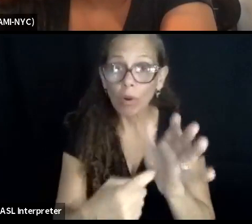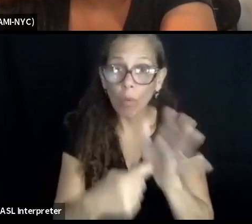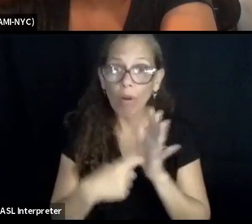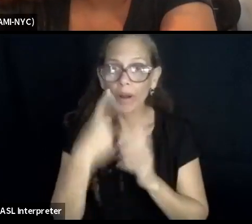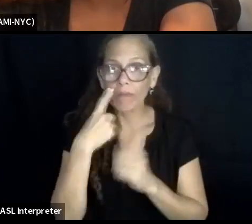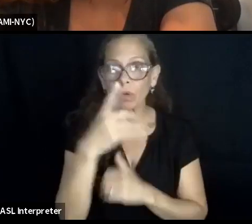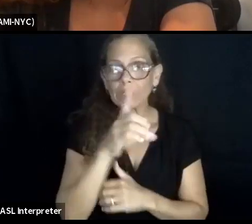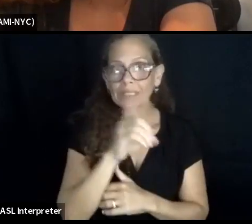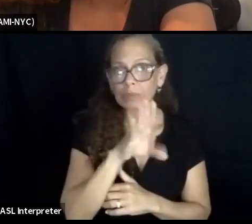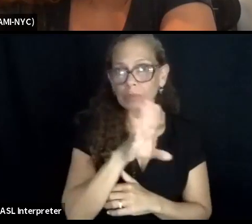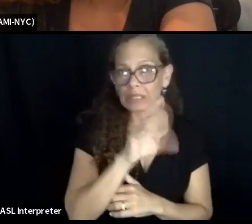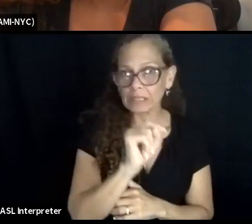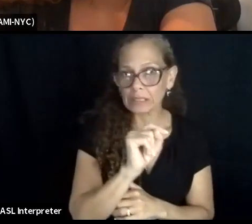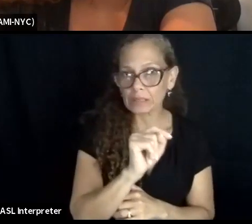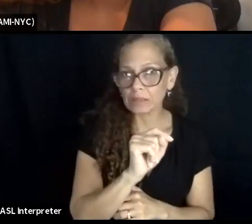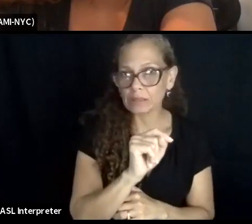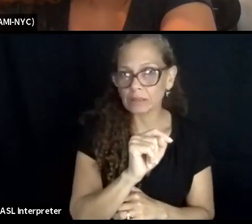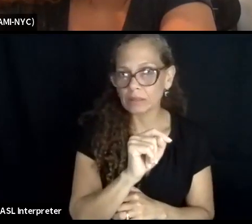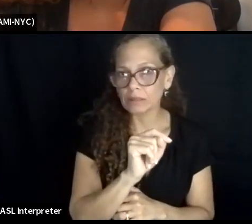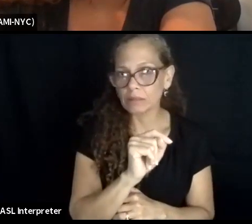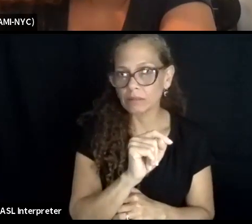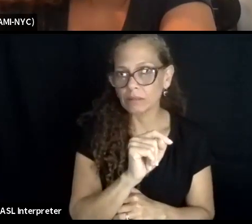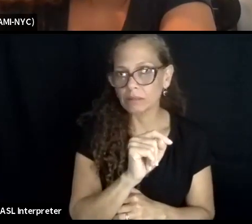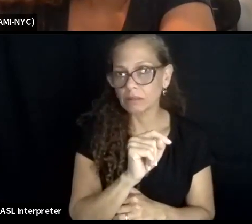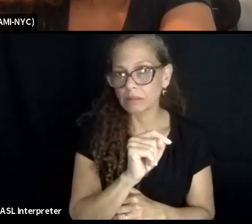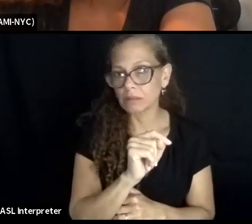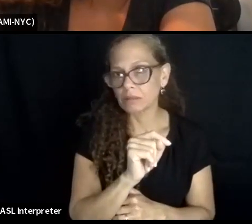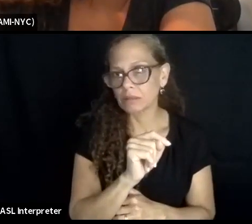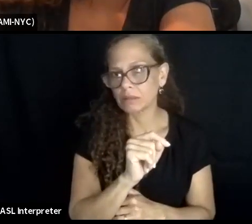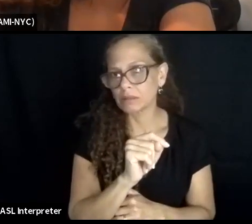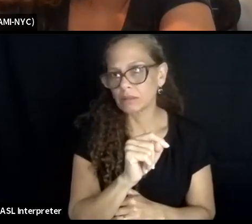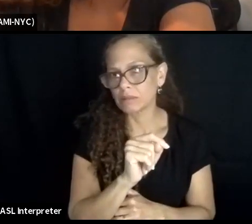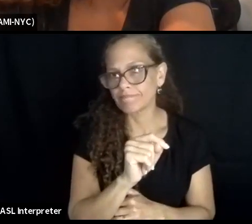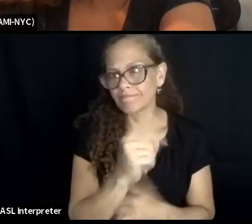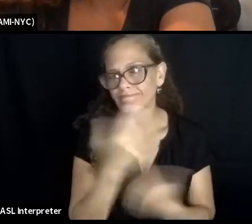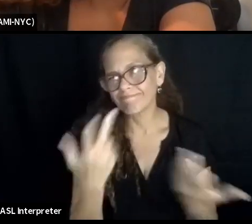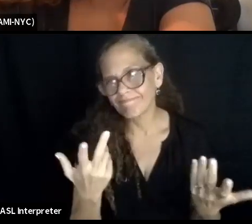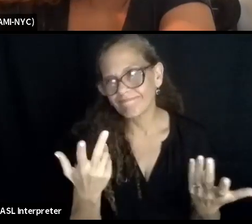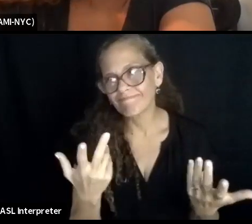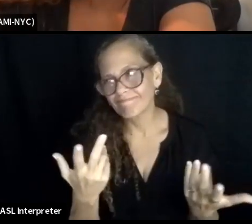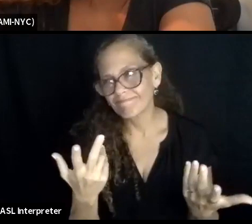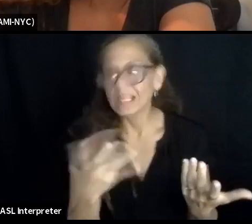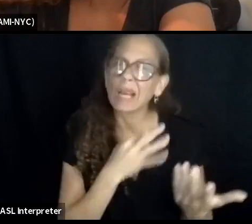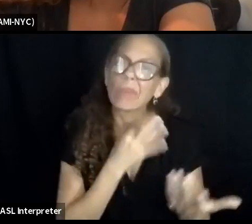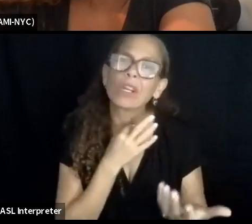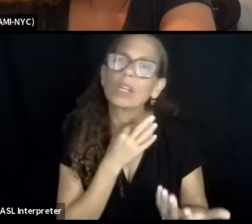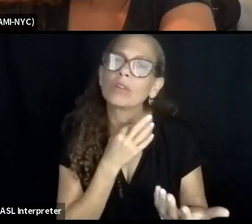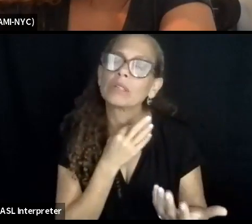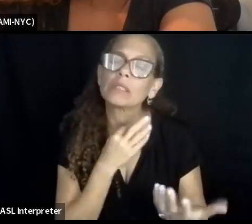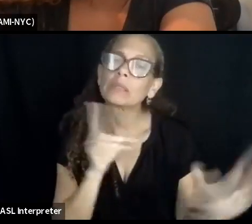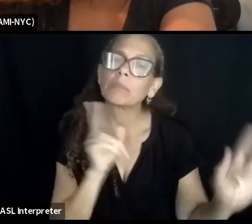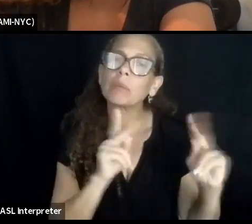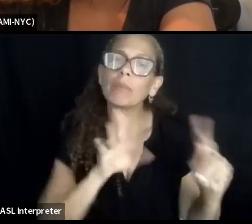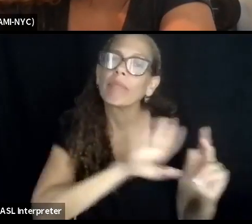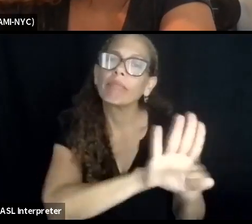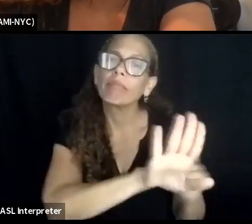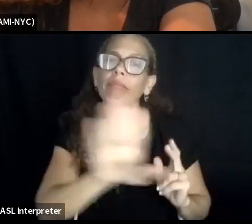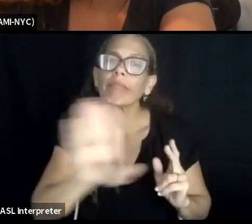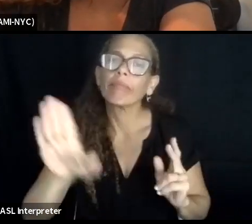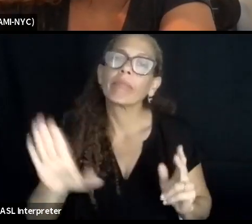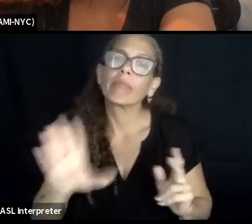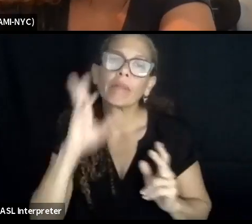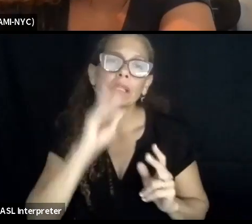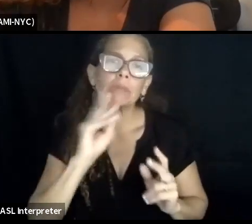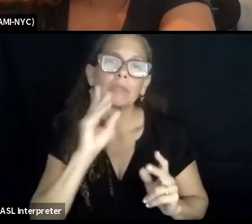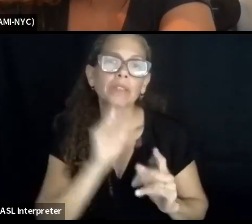DBT. So that is something that could be used. I think I'm curious as to what people's experiences are. I think it's very individualized in terms of